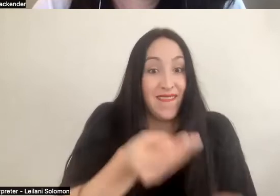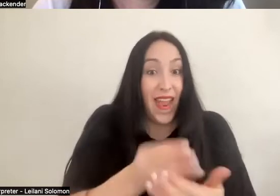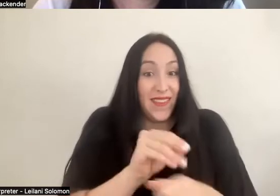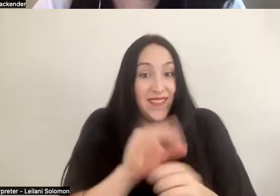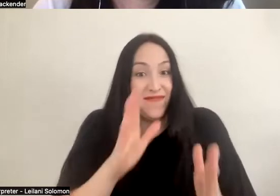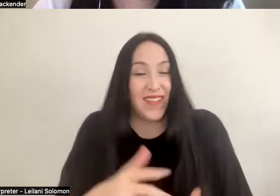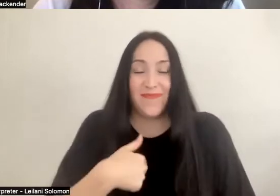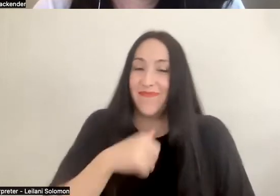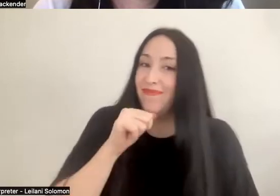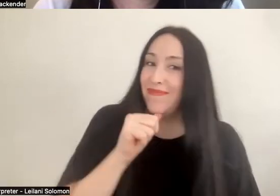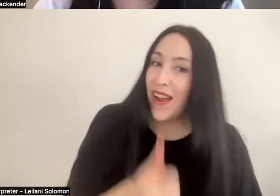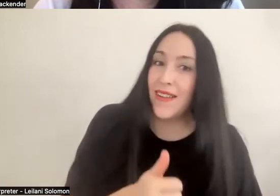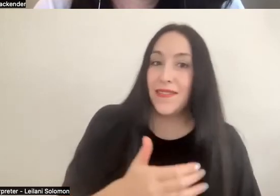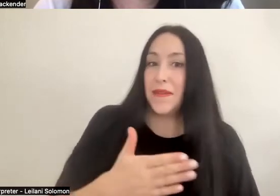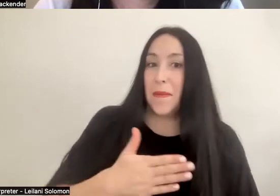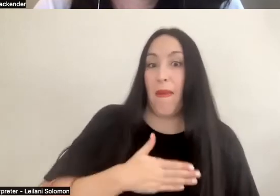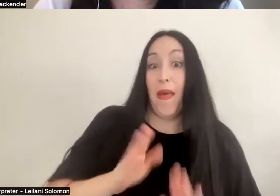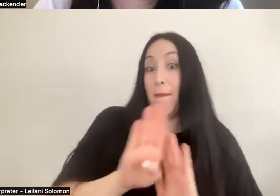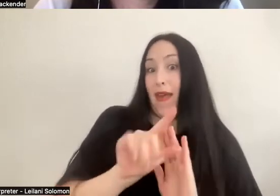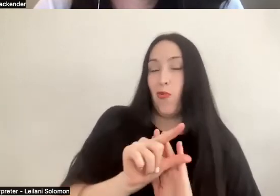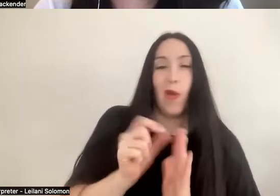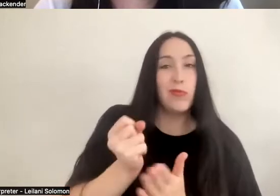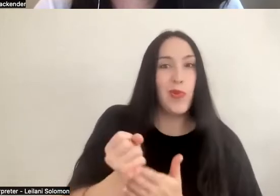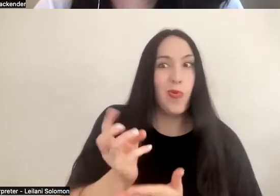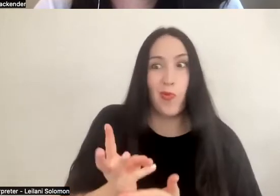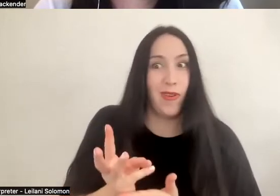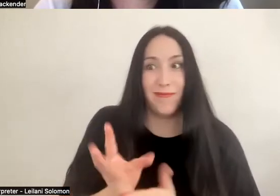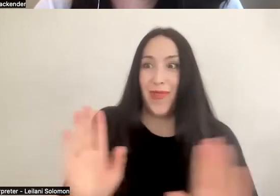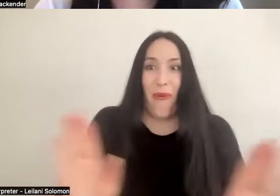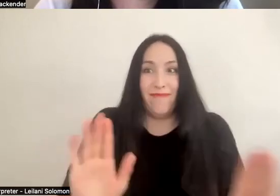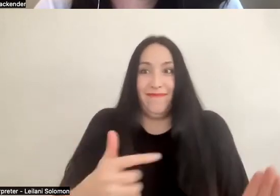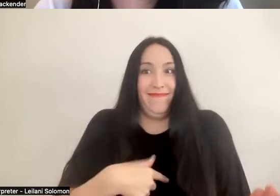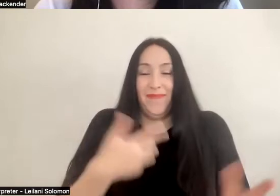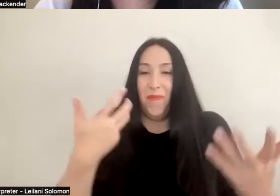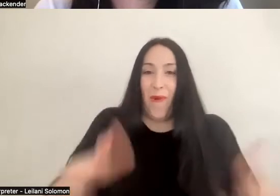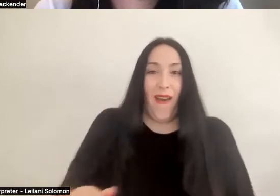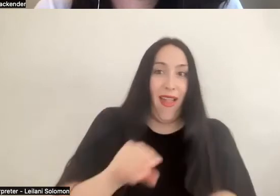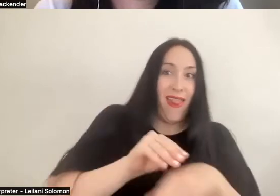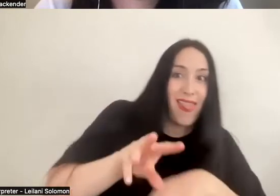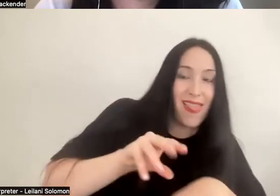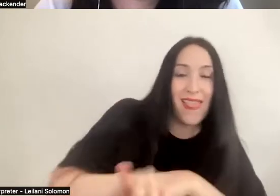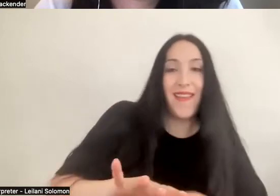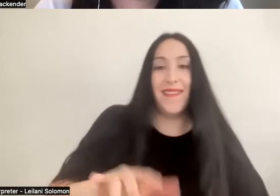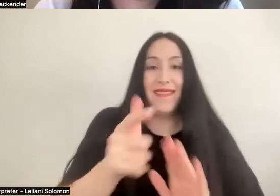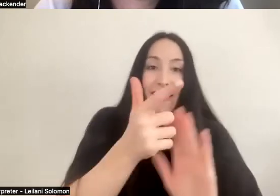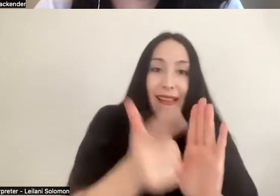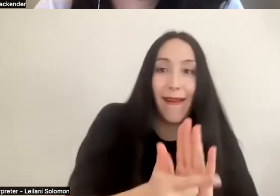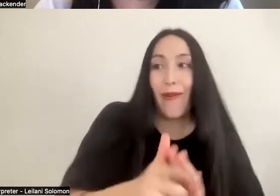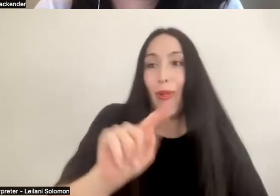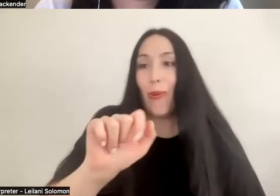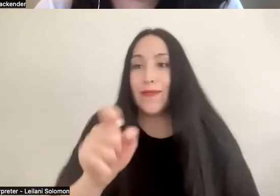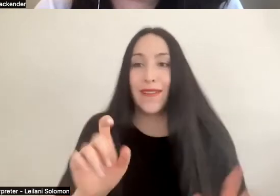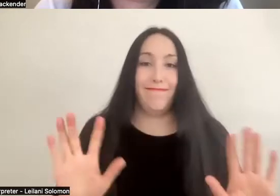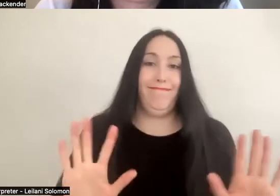Historically, my background's in social work, so you definitely don't want me giving you legal, tax, or financial advice. But we say on our website, I think